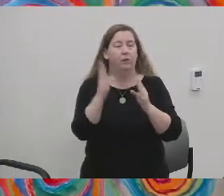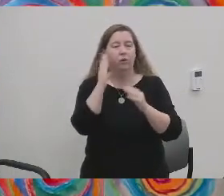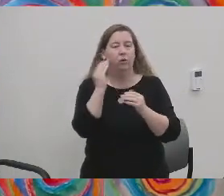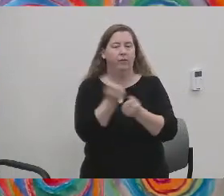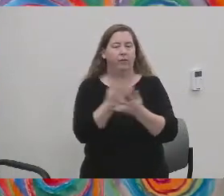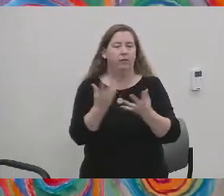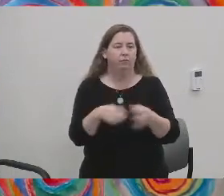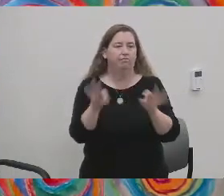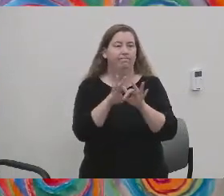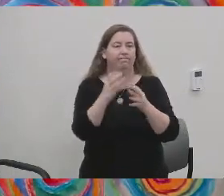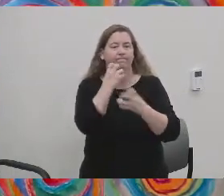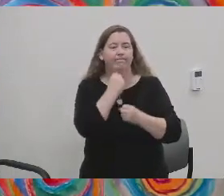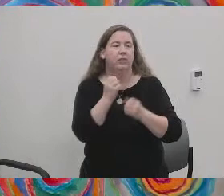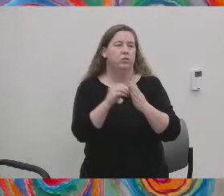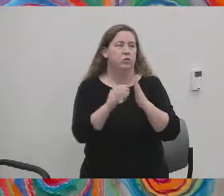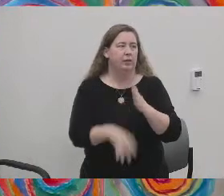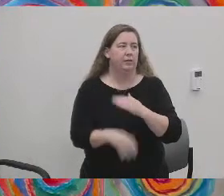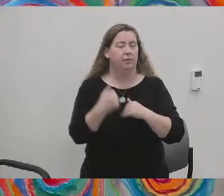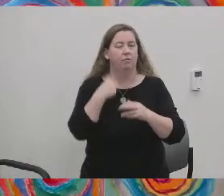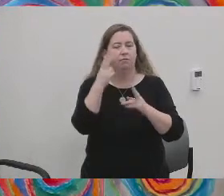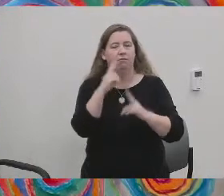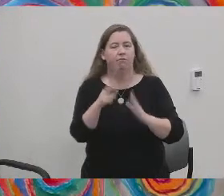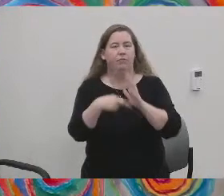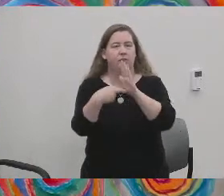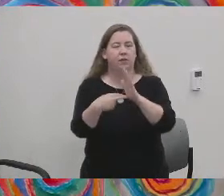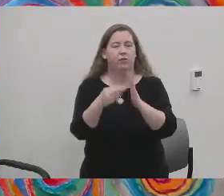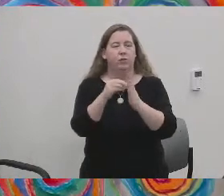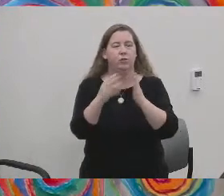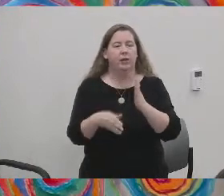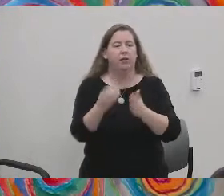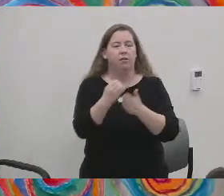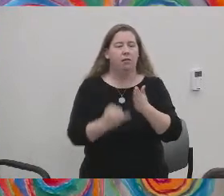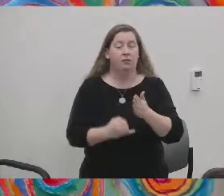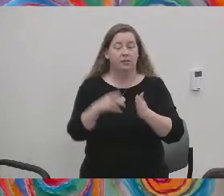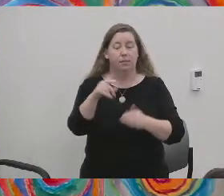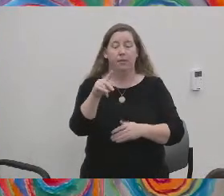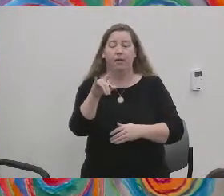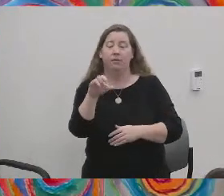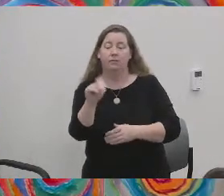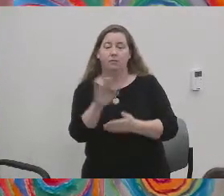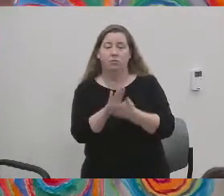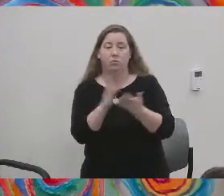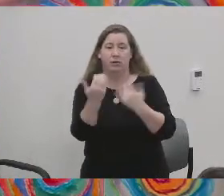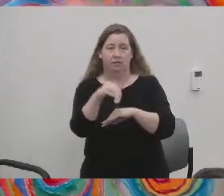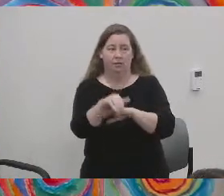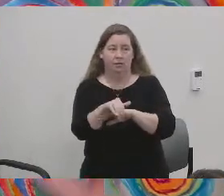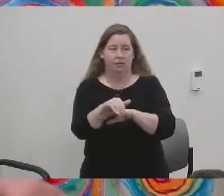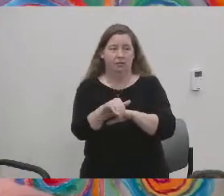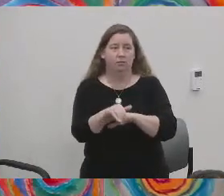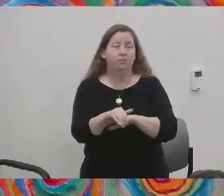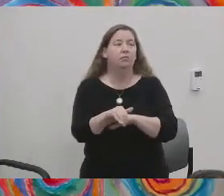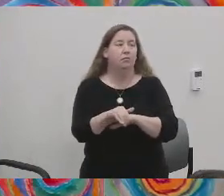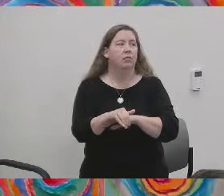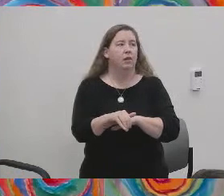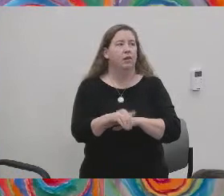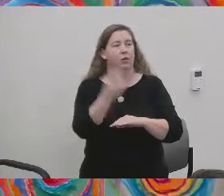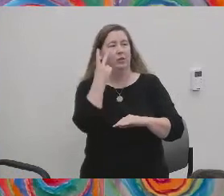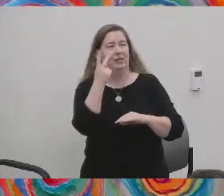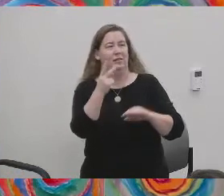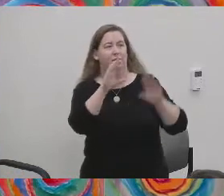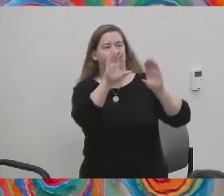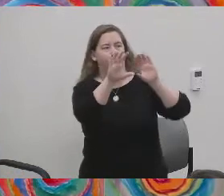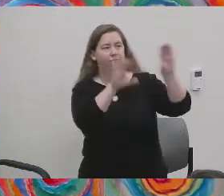students. I'm honored to be representing the student artists at Pattison this evening and their collaborative mural behind